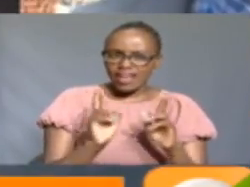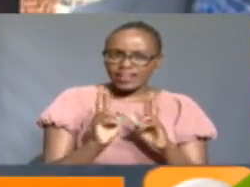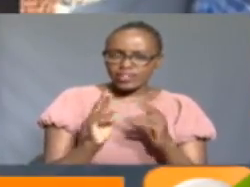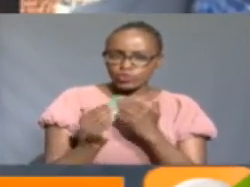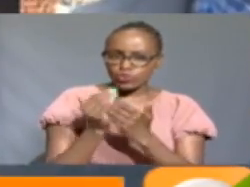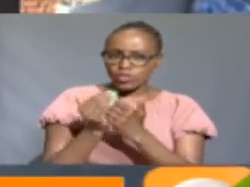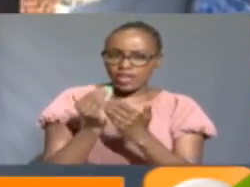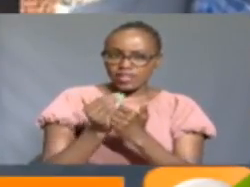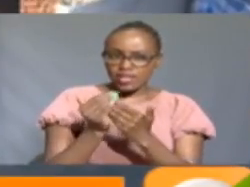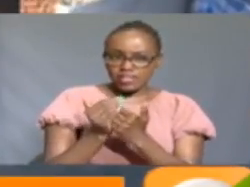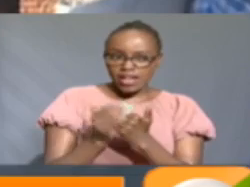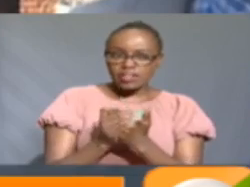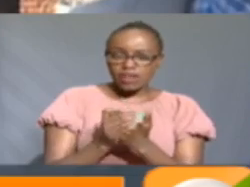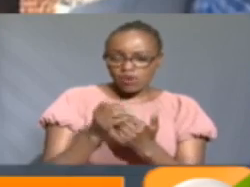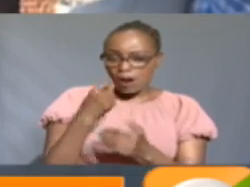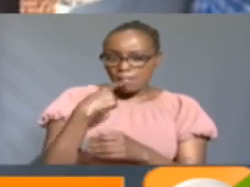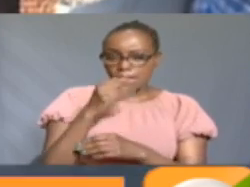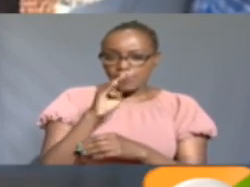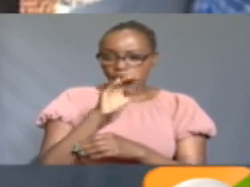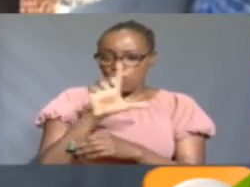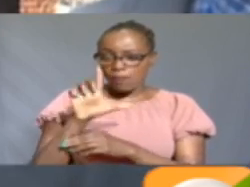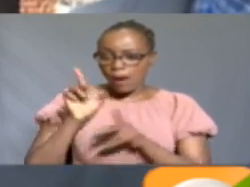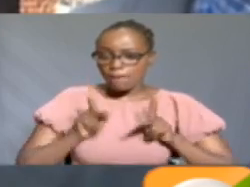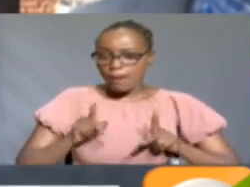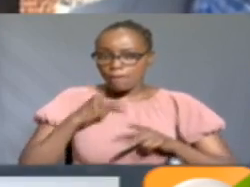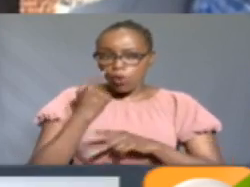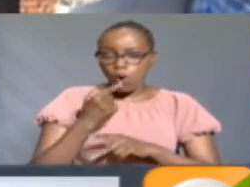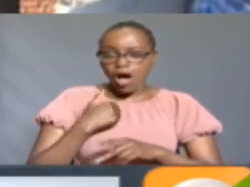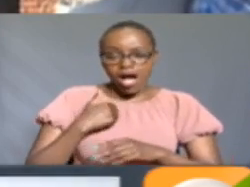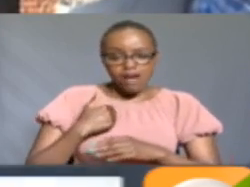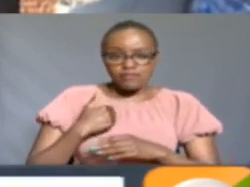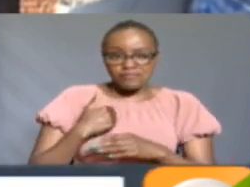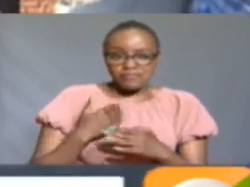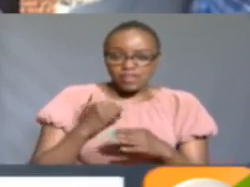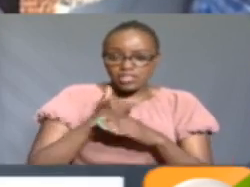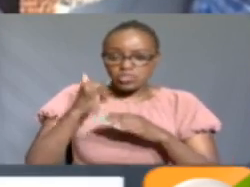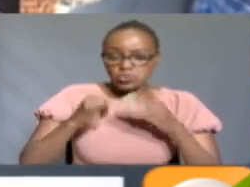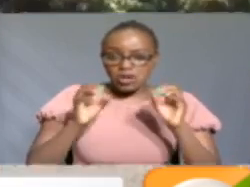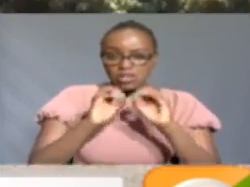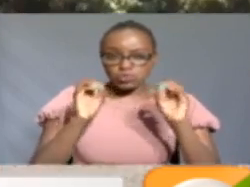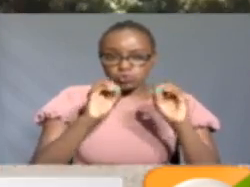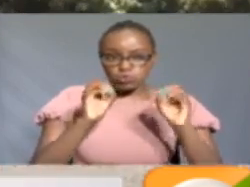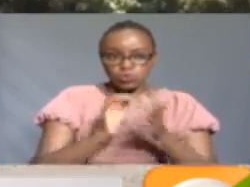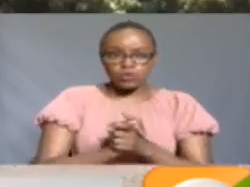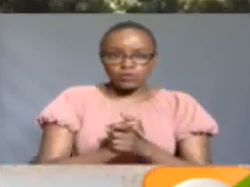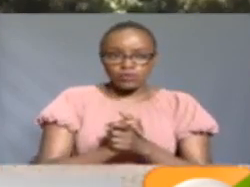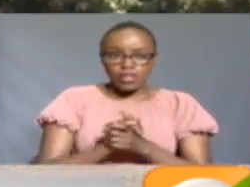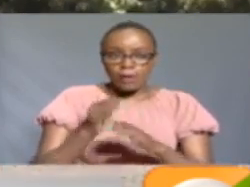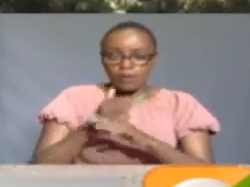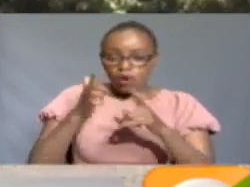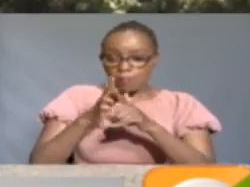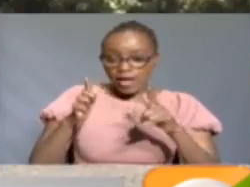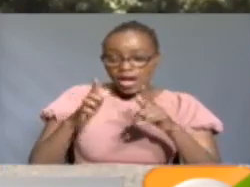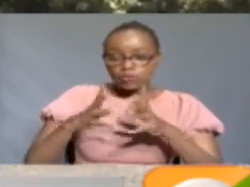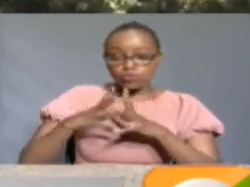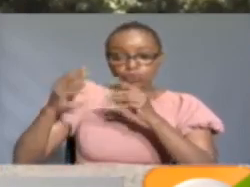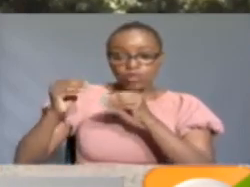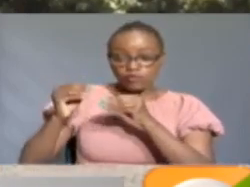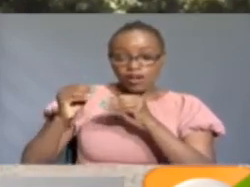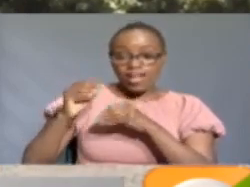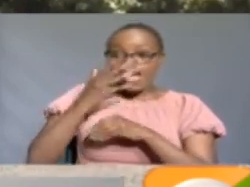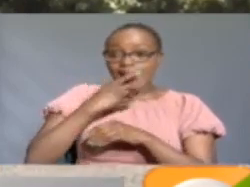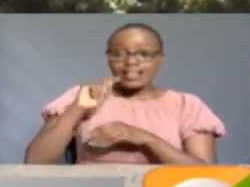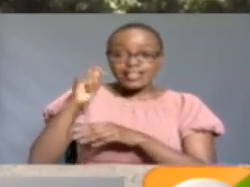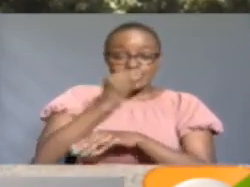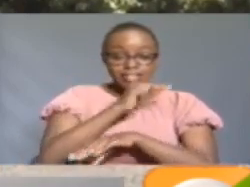to take care of the medical bills for the people who do not have insurance. Before being allowed to leave the Kenyatta